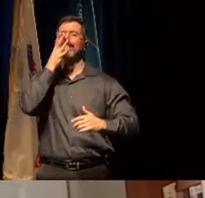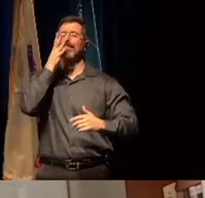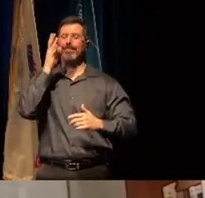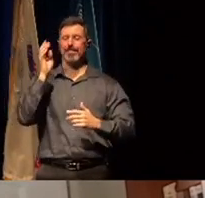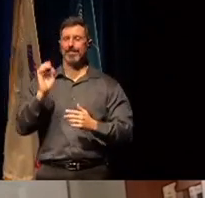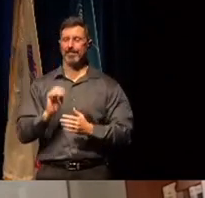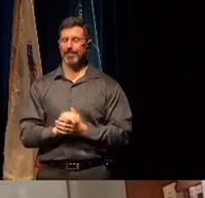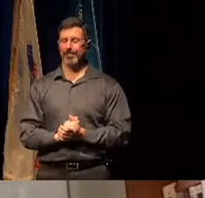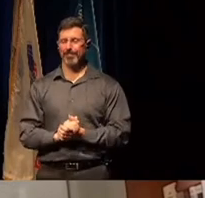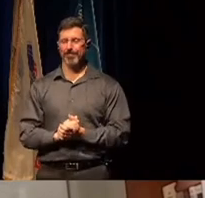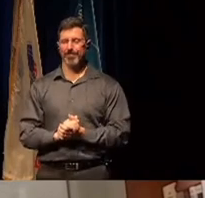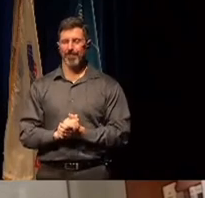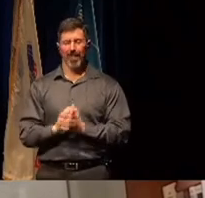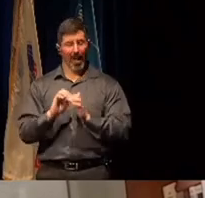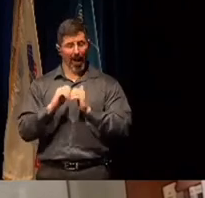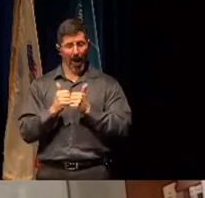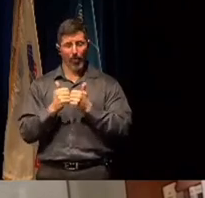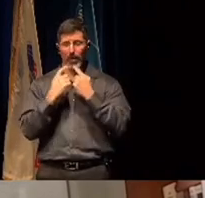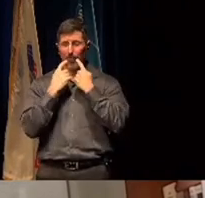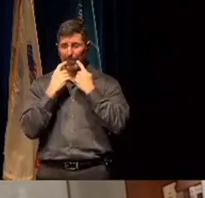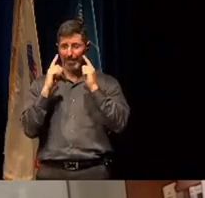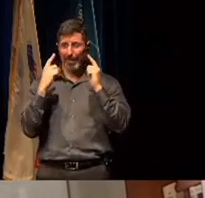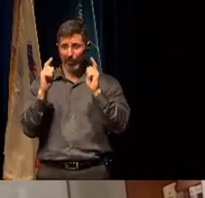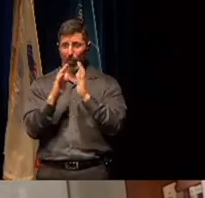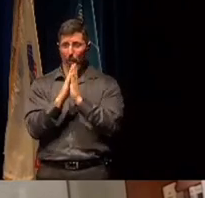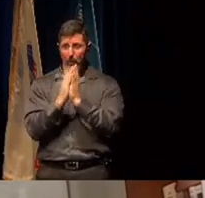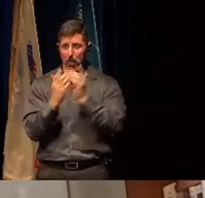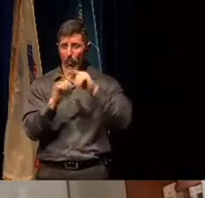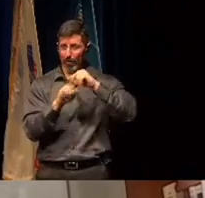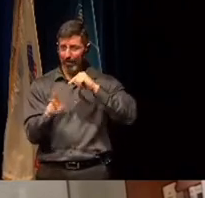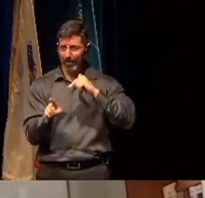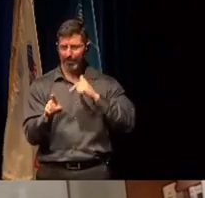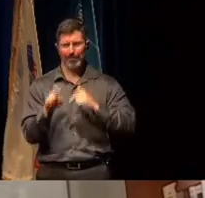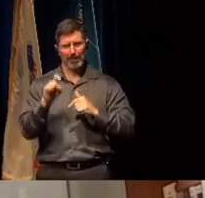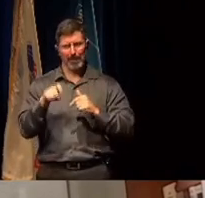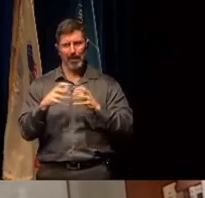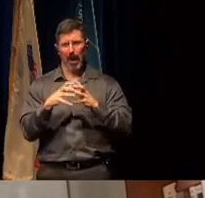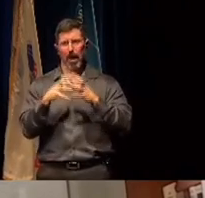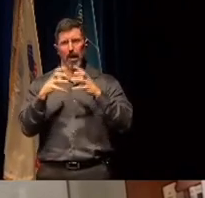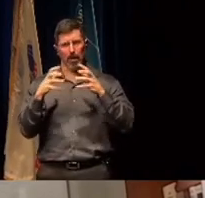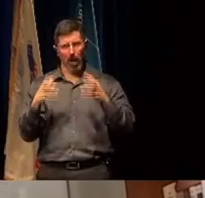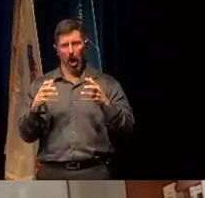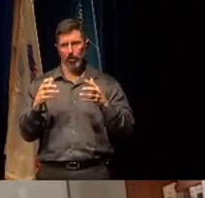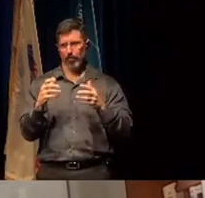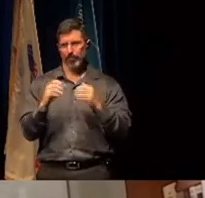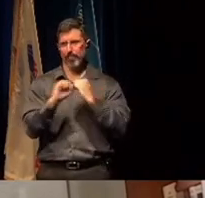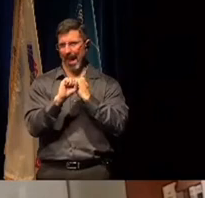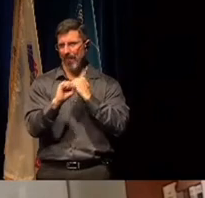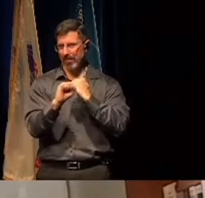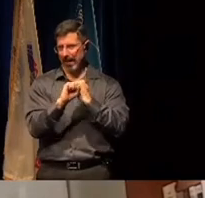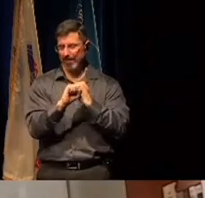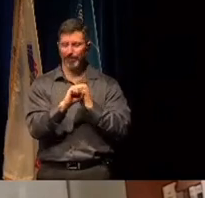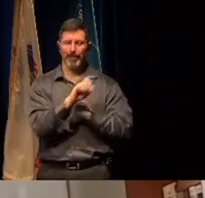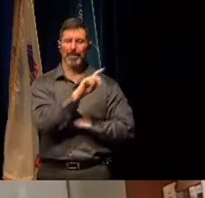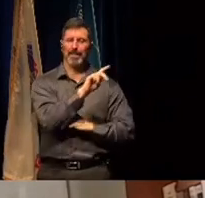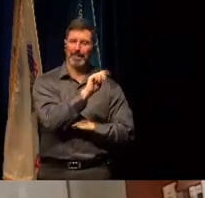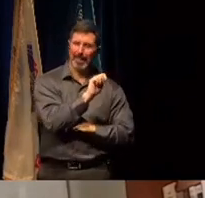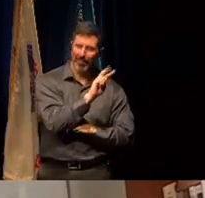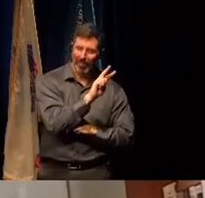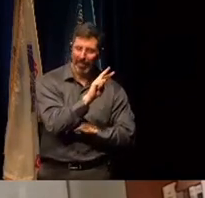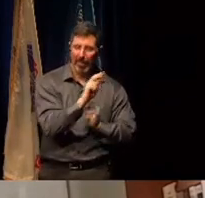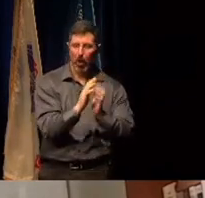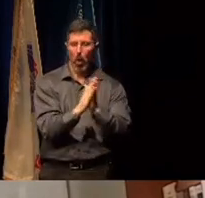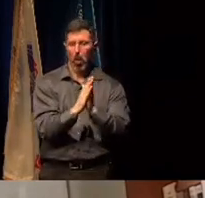have lots and lots of publicity lined up, and we did. We had TV interviews scheduled, as well as a string of book